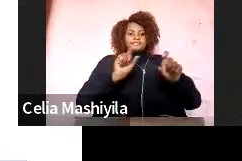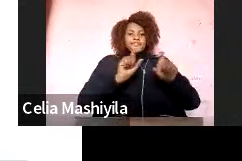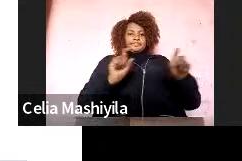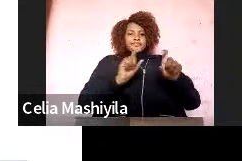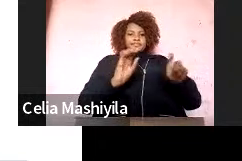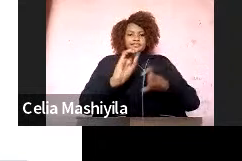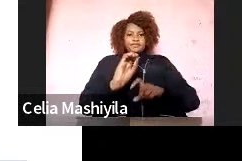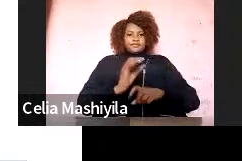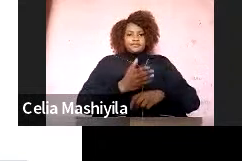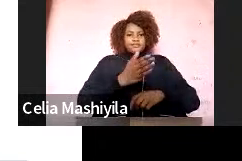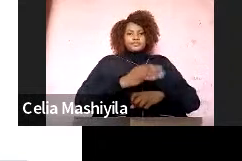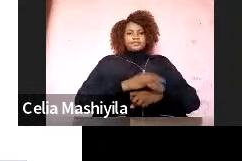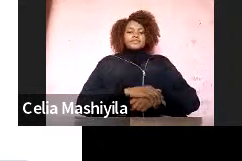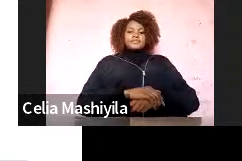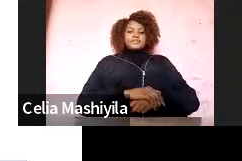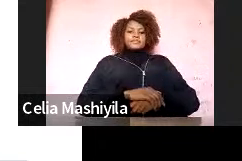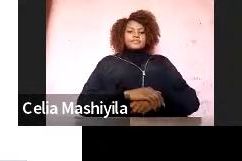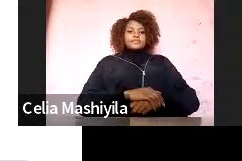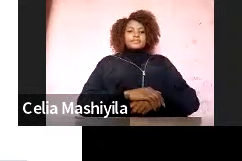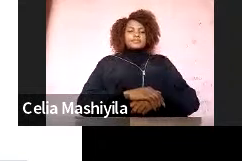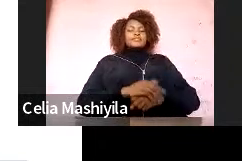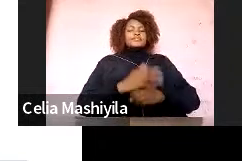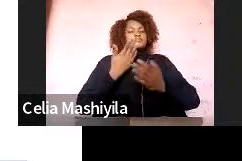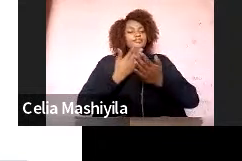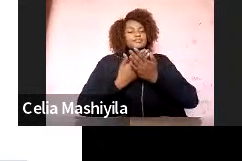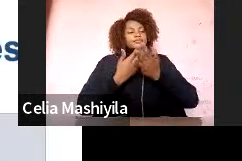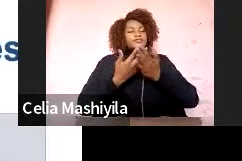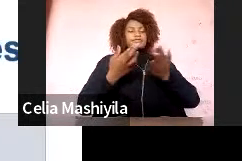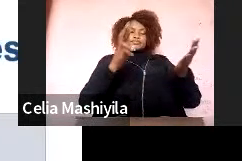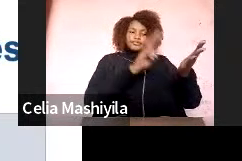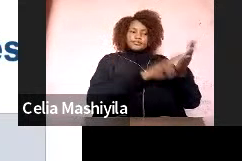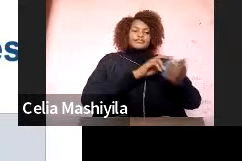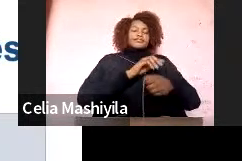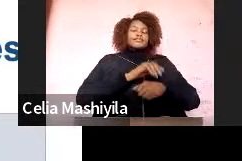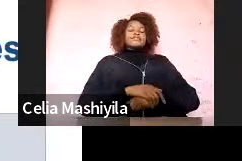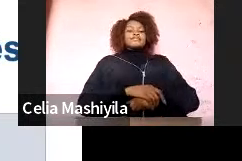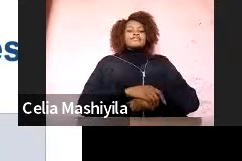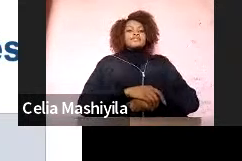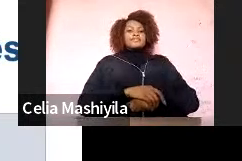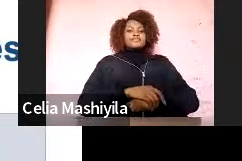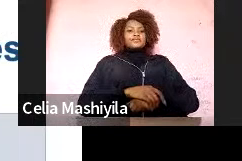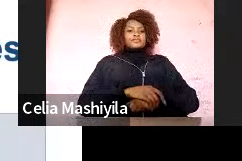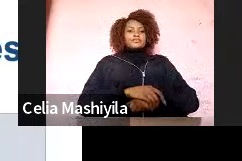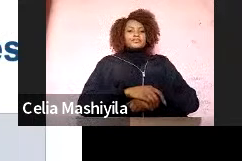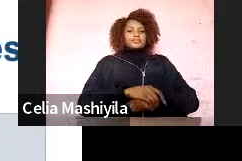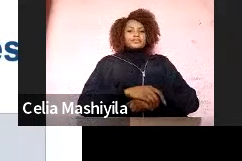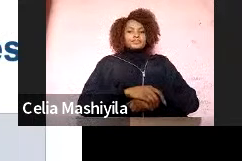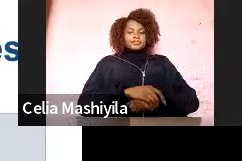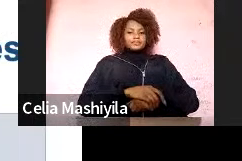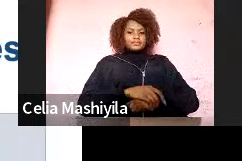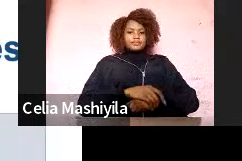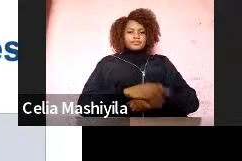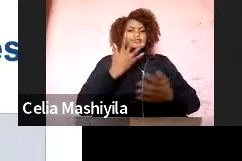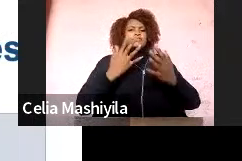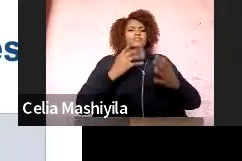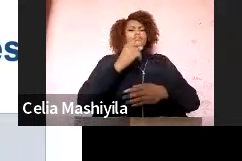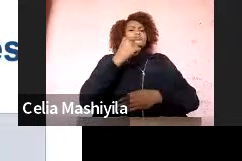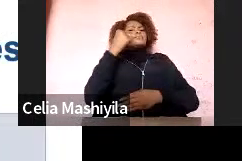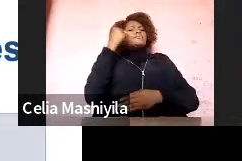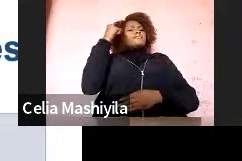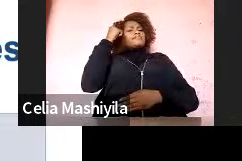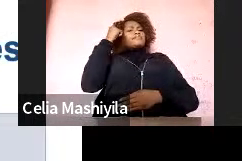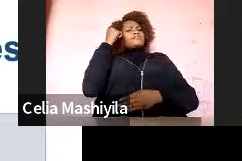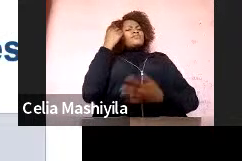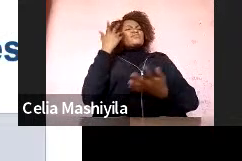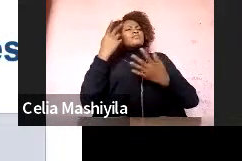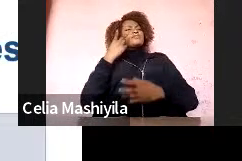2870. Therefore, you can report any suspicious activity. What is suspicious activity? Anything which you think